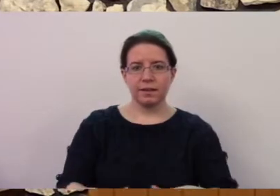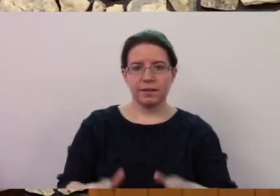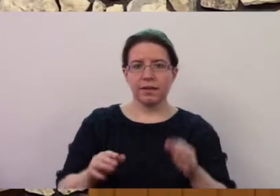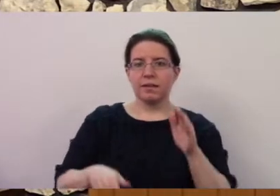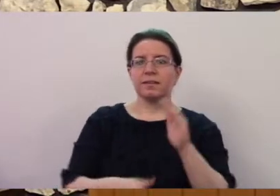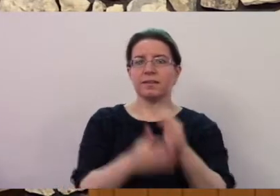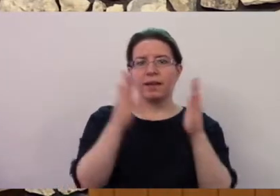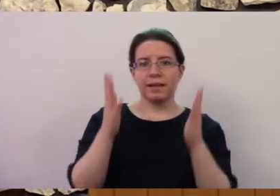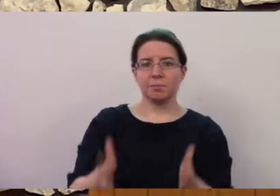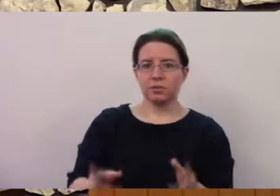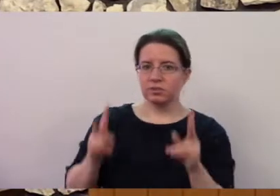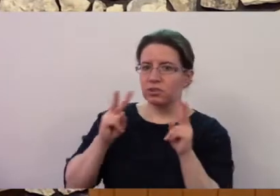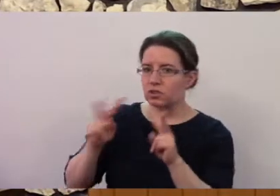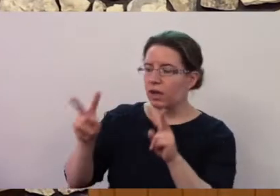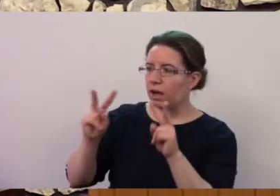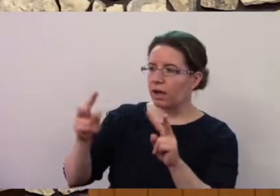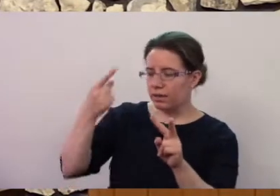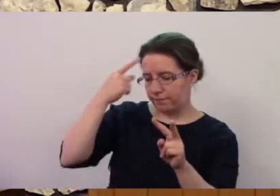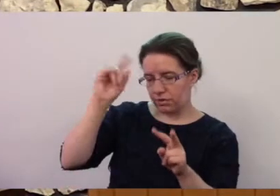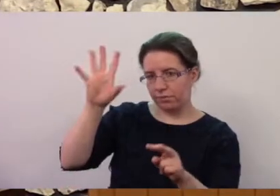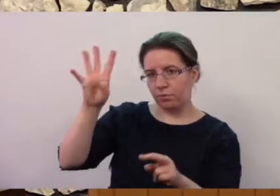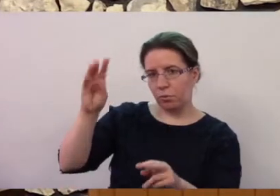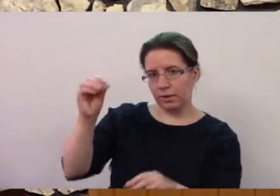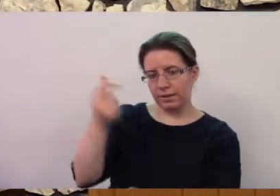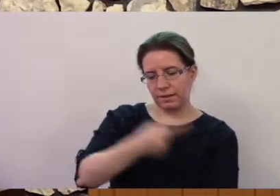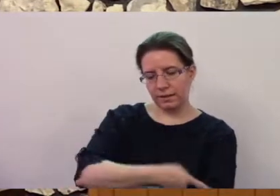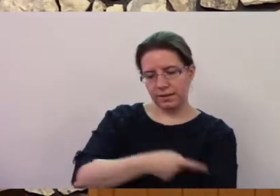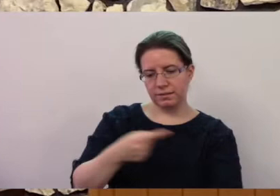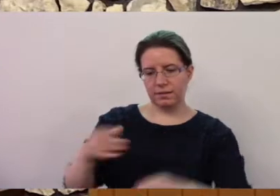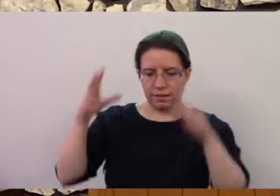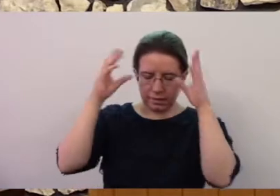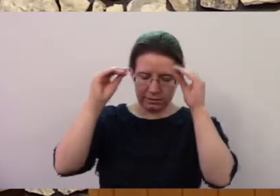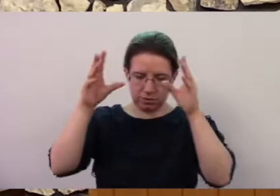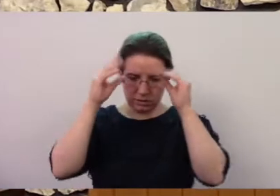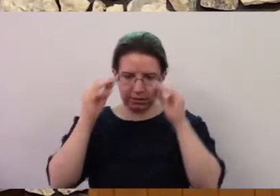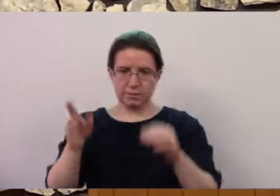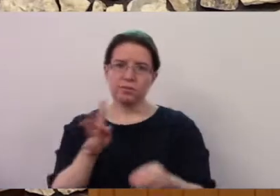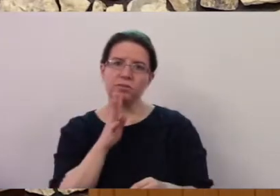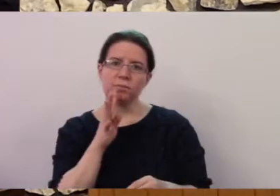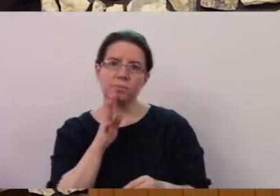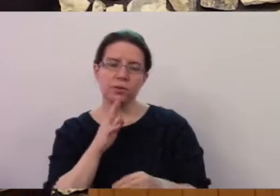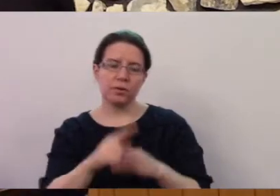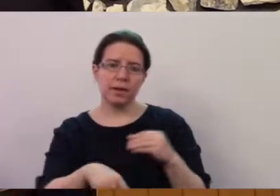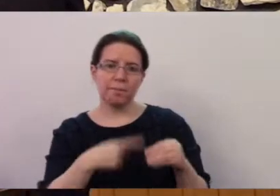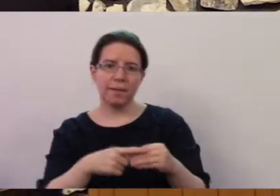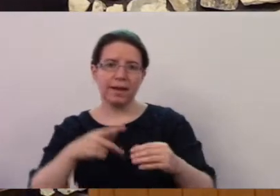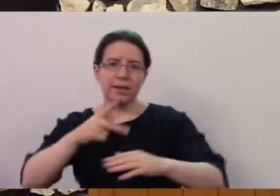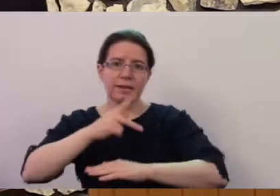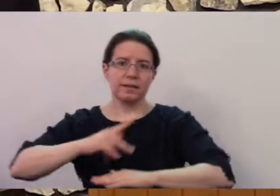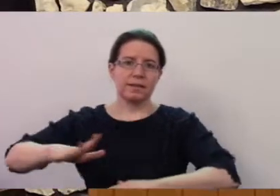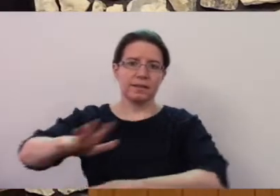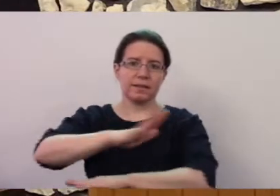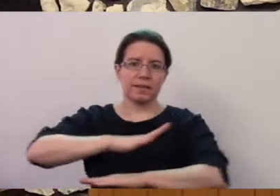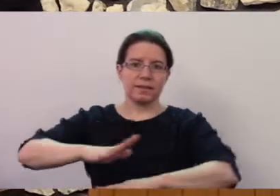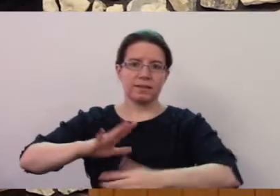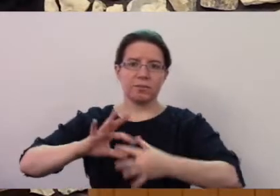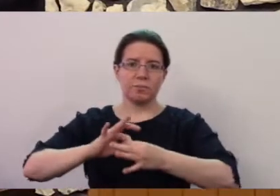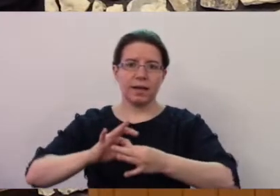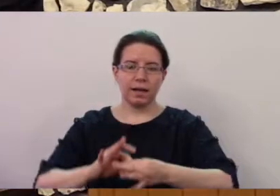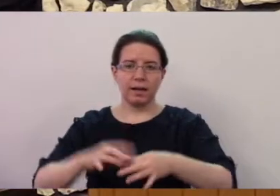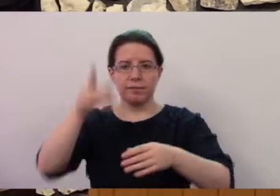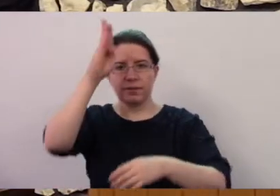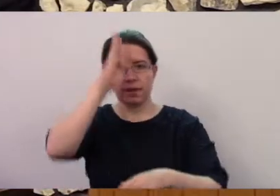days. And what does it say? Speaking of the things pertaining to the kingdom of God. Okay. He